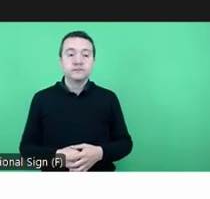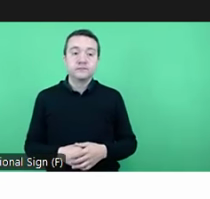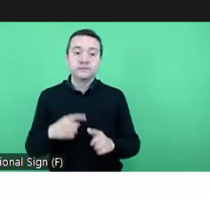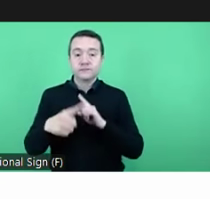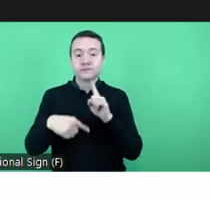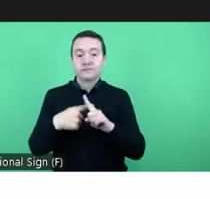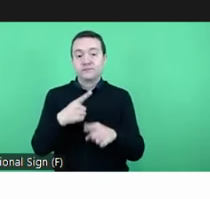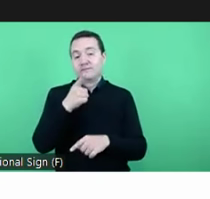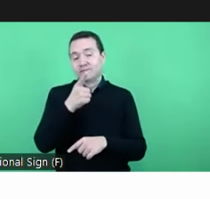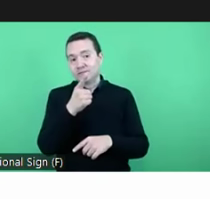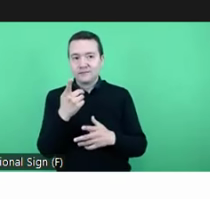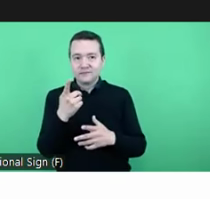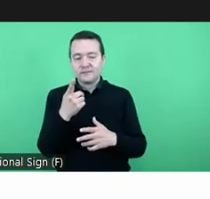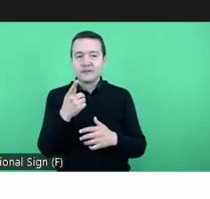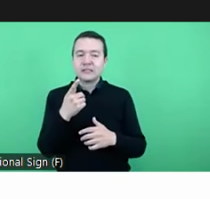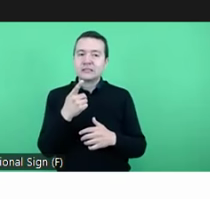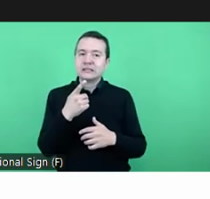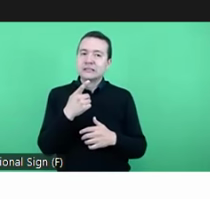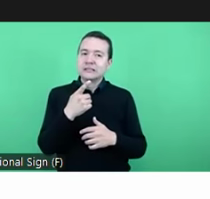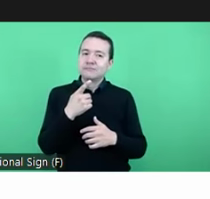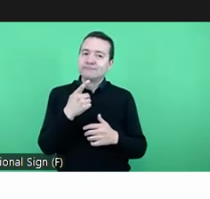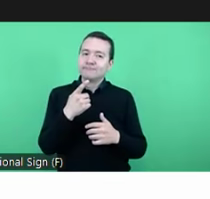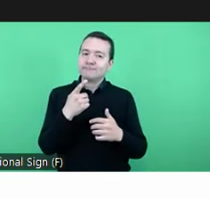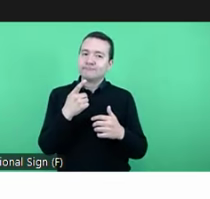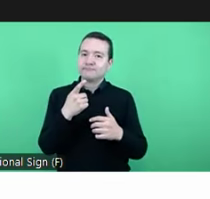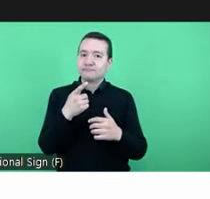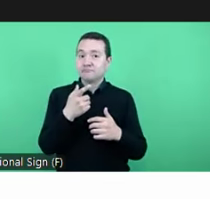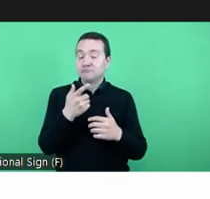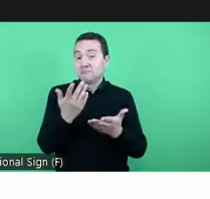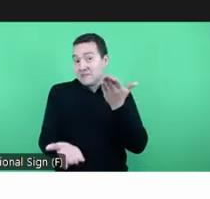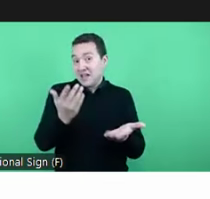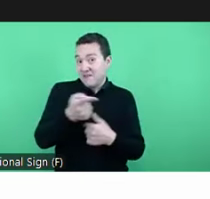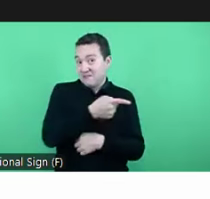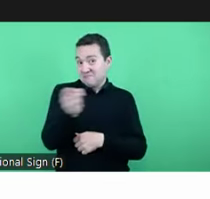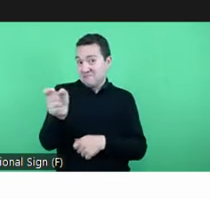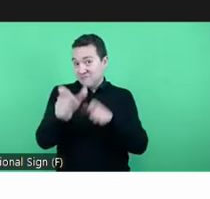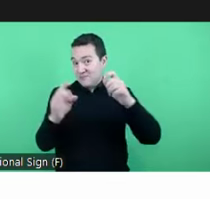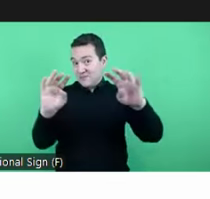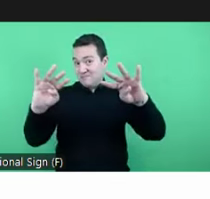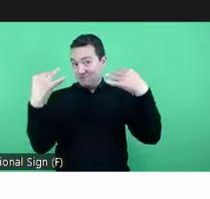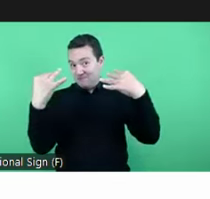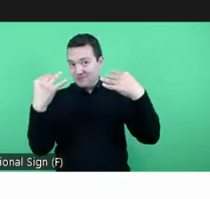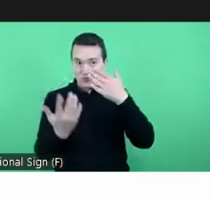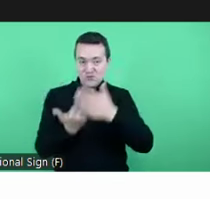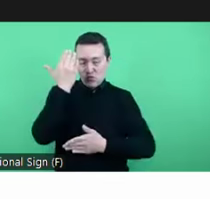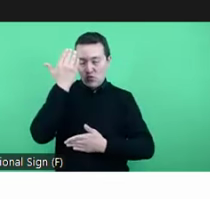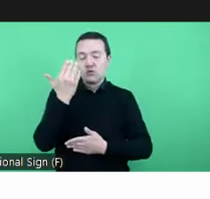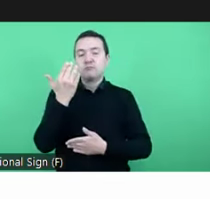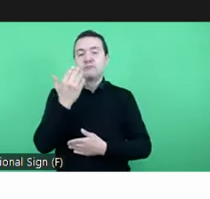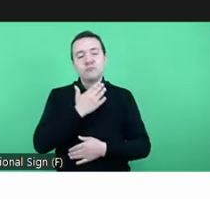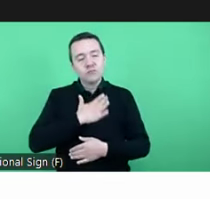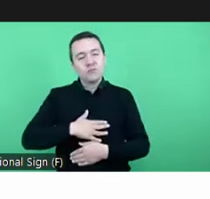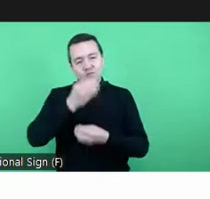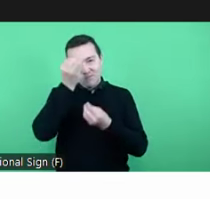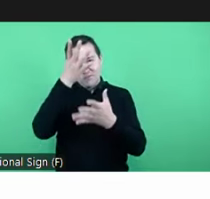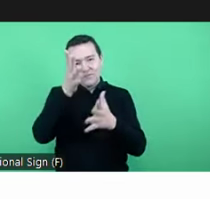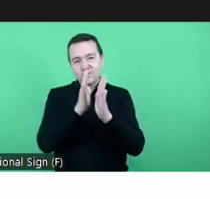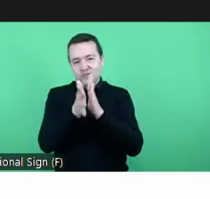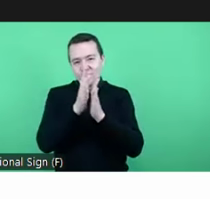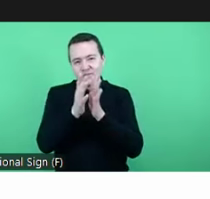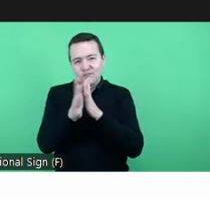auditorio renovado y nuevo, queríamos And también just in traerles un case we poco have a renewed audience, we en wanted to relación get cómo into funciona el